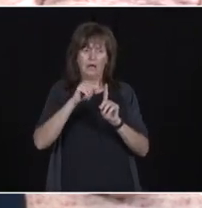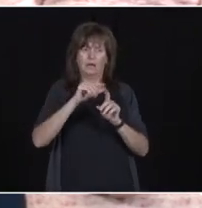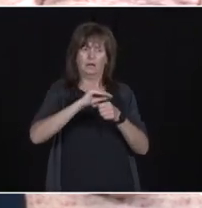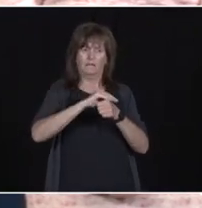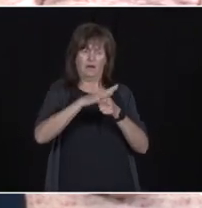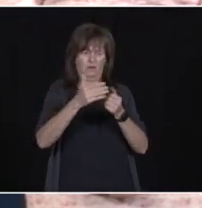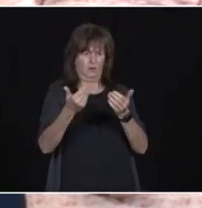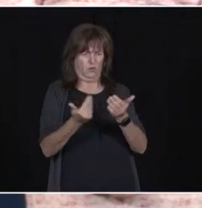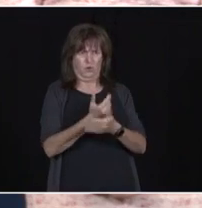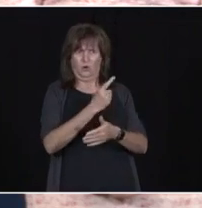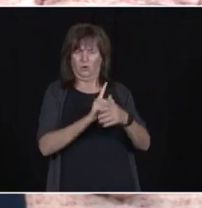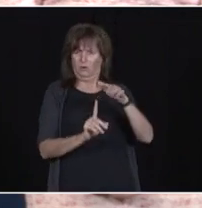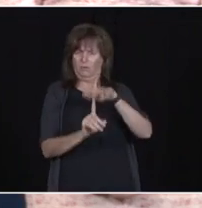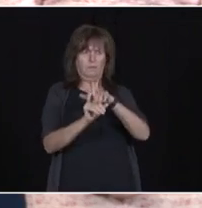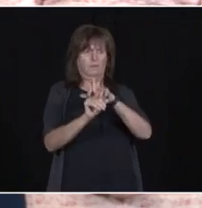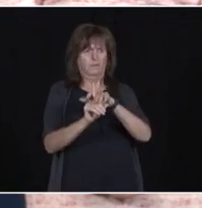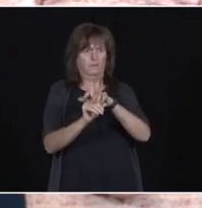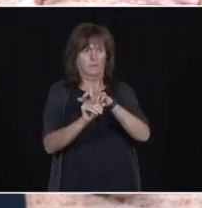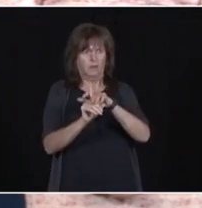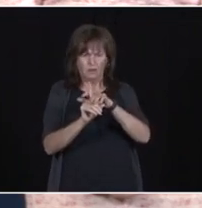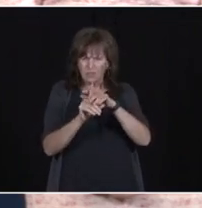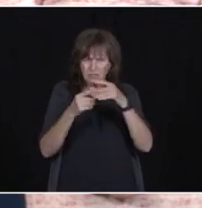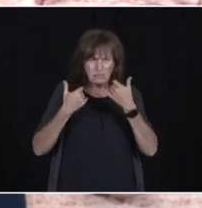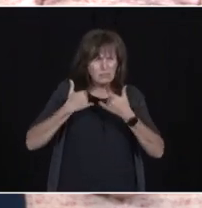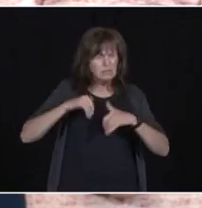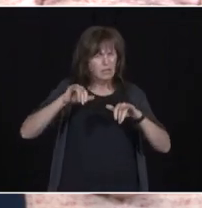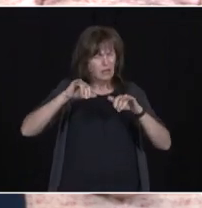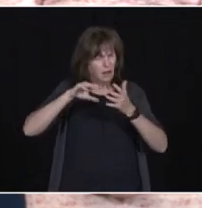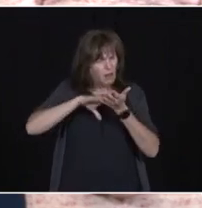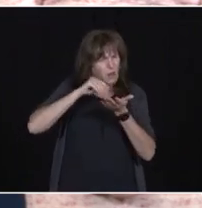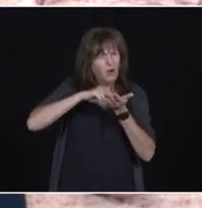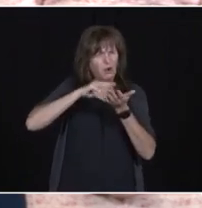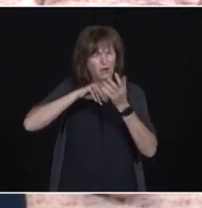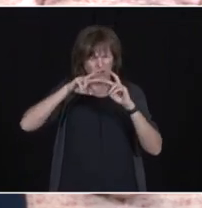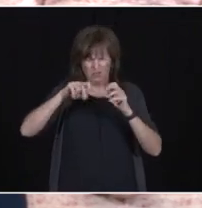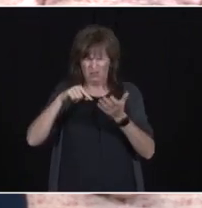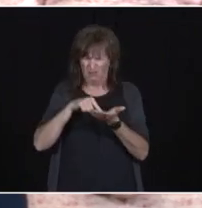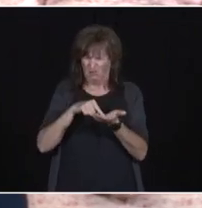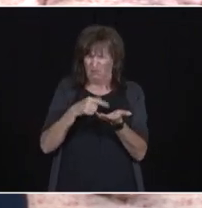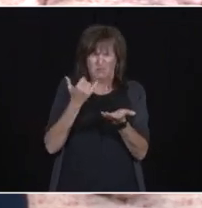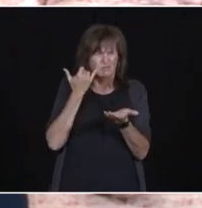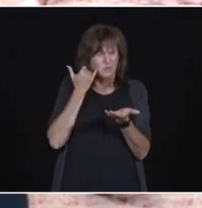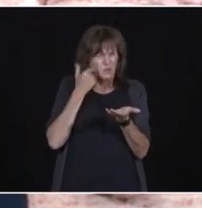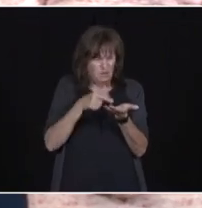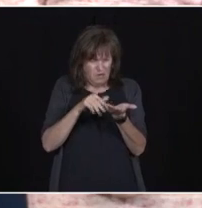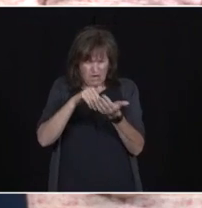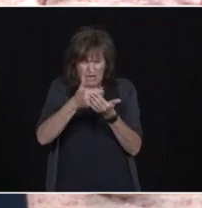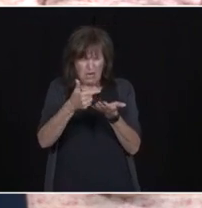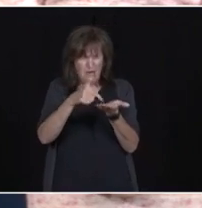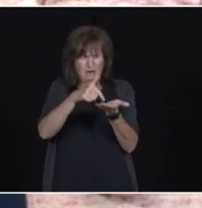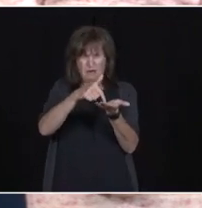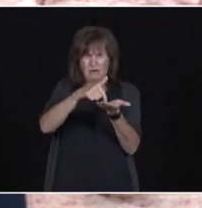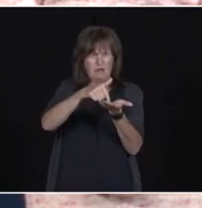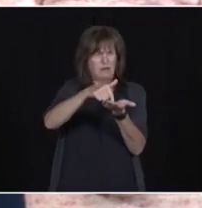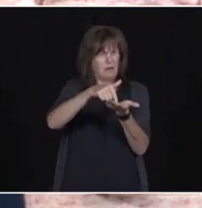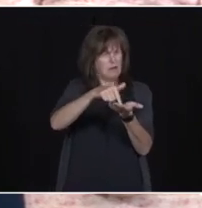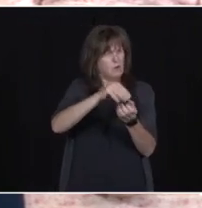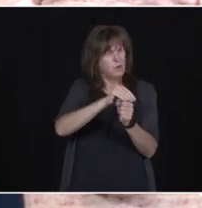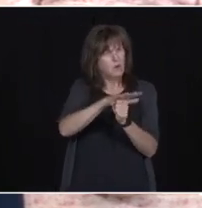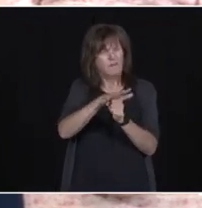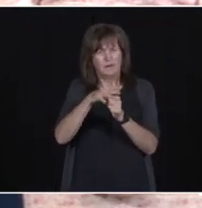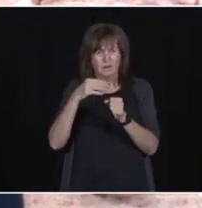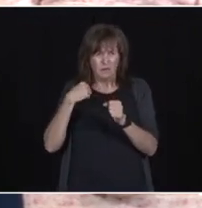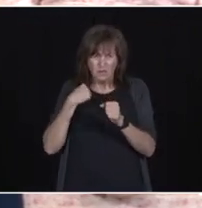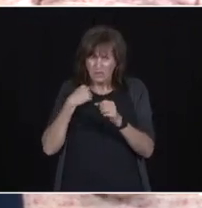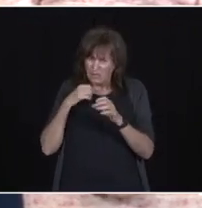to learn new information every day. Despite our best efforts, COVID-19 was able to enter our long-term